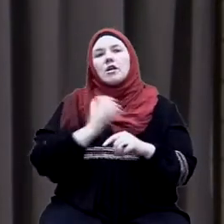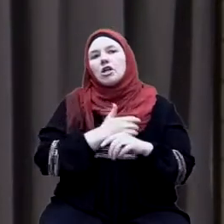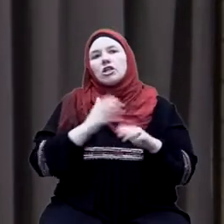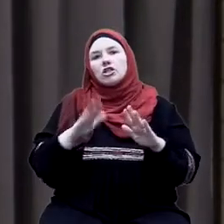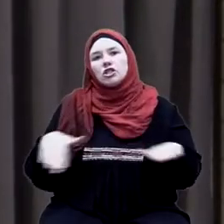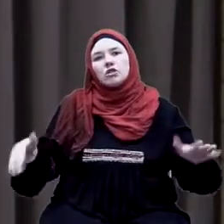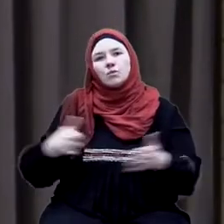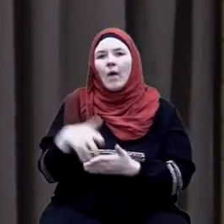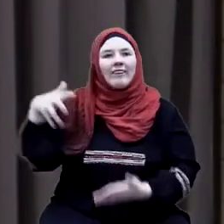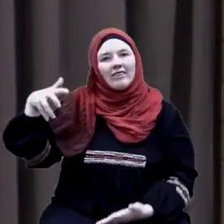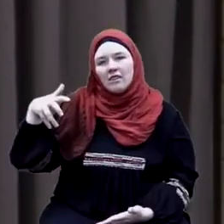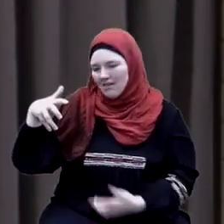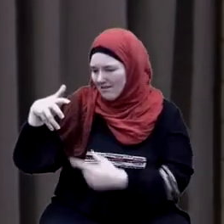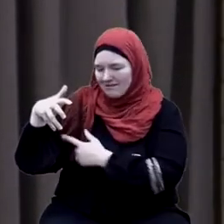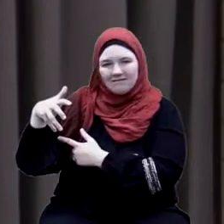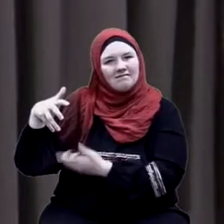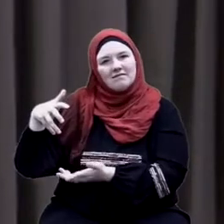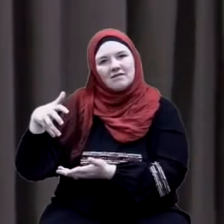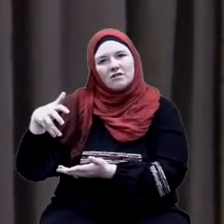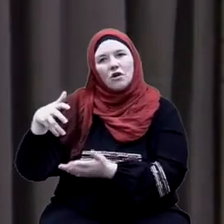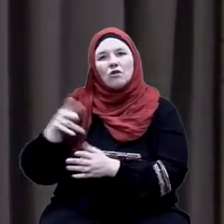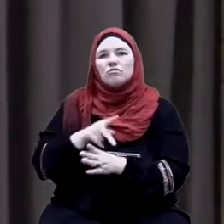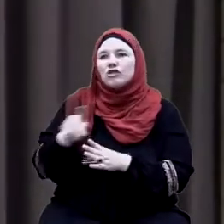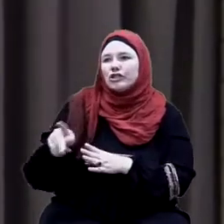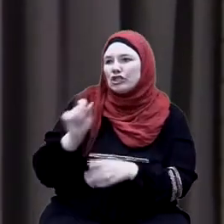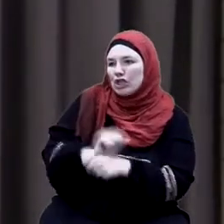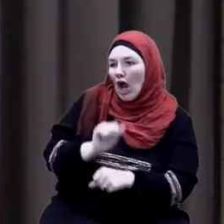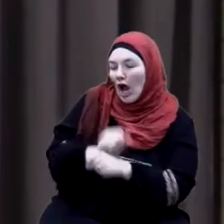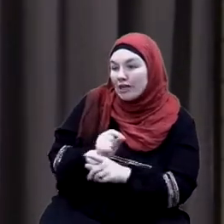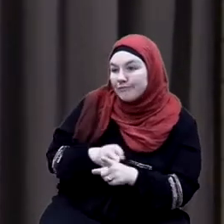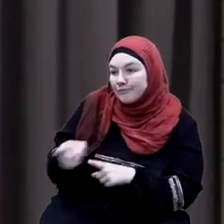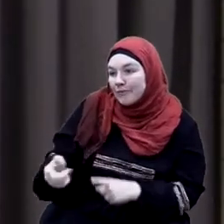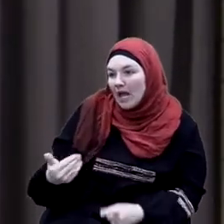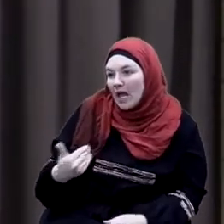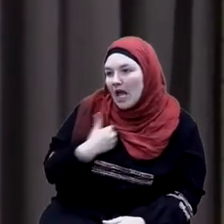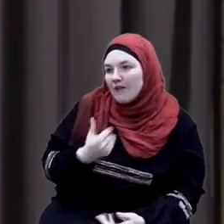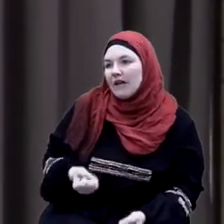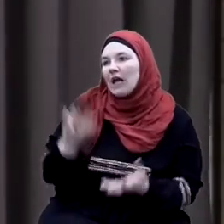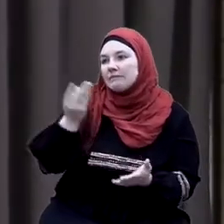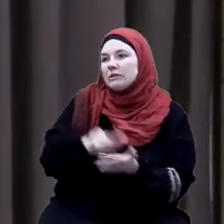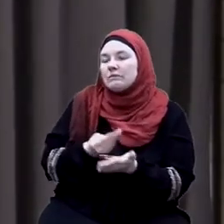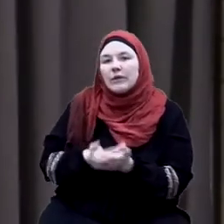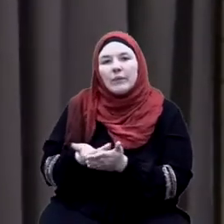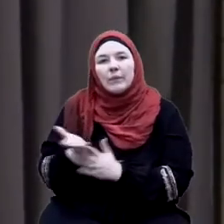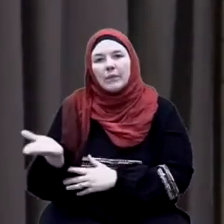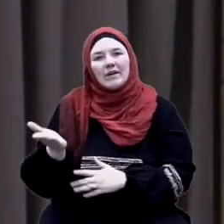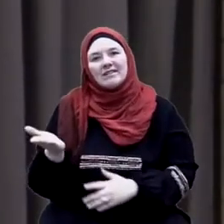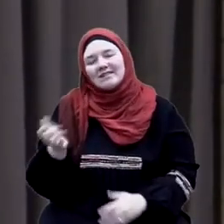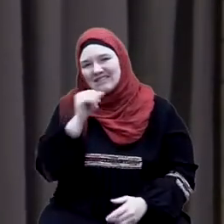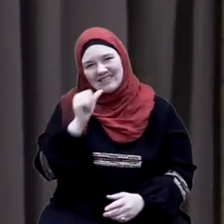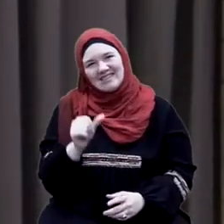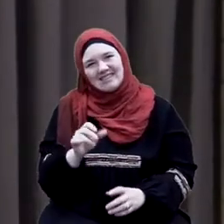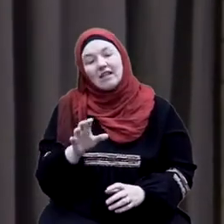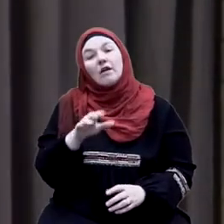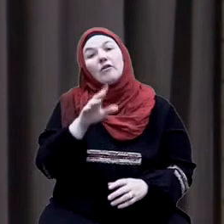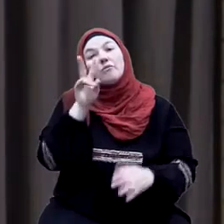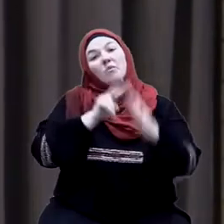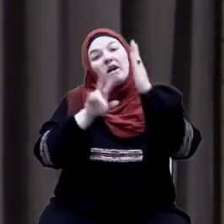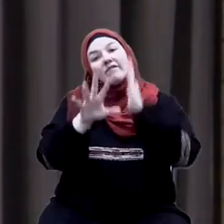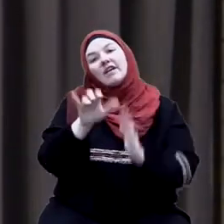children's wealth or profession, what career they earn living through. Prophet